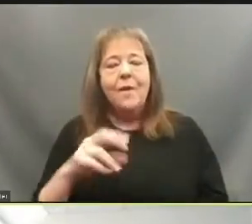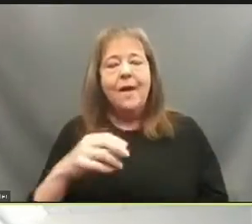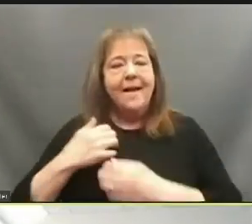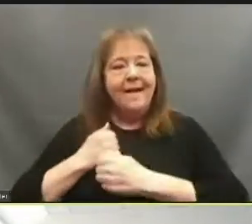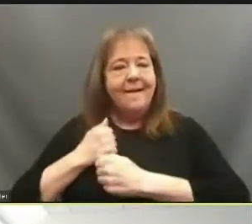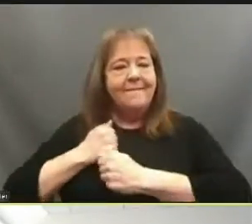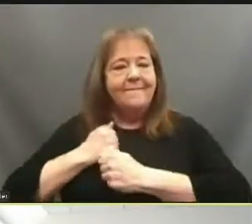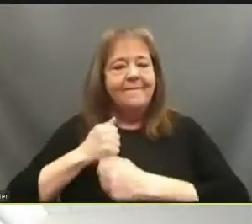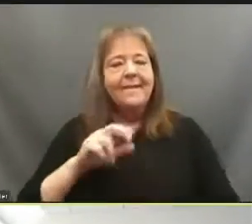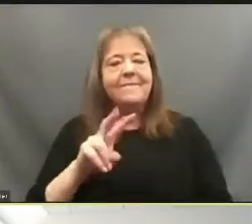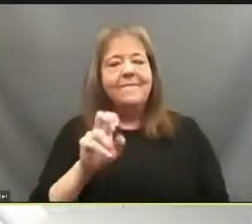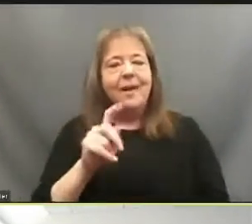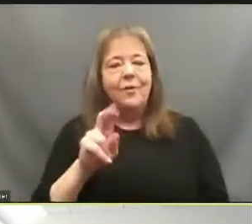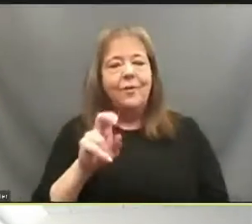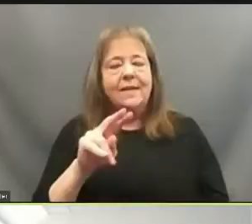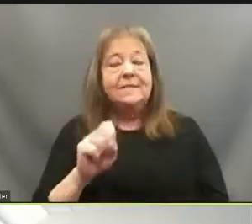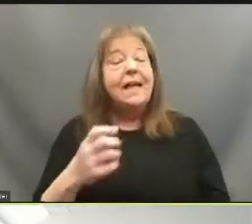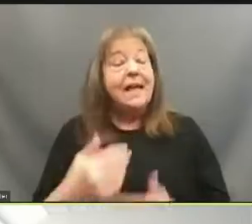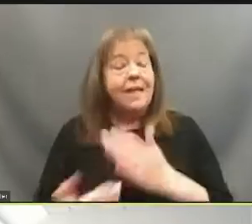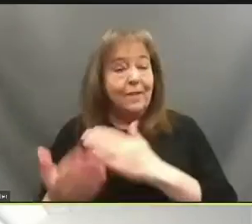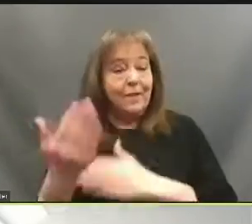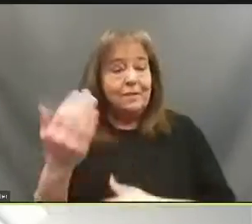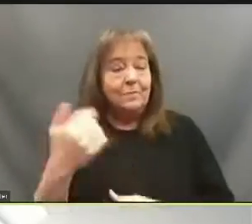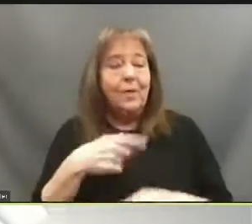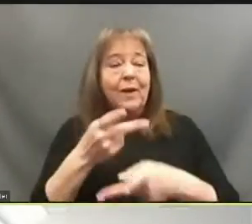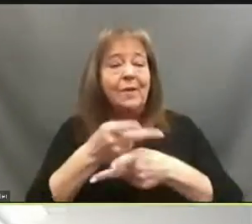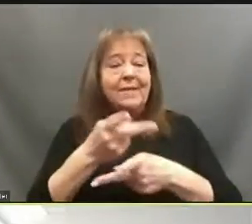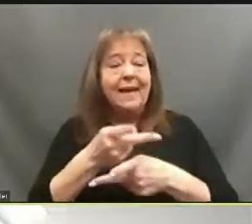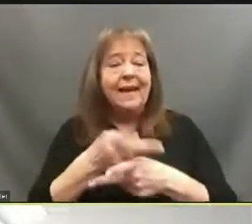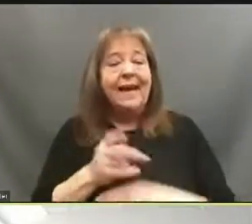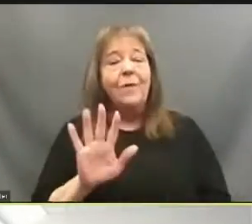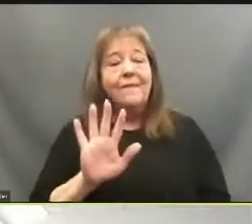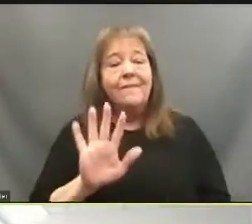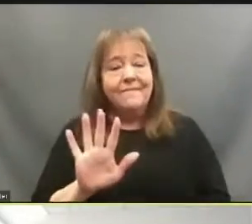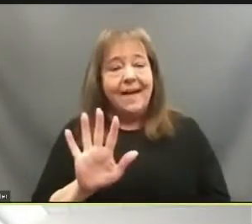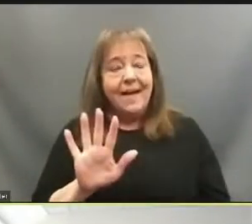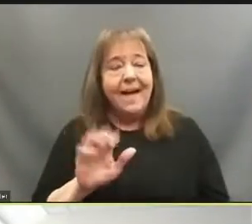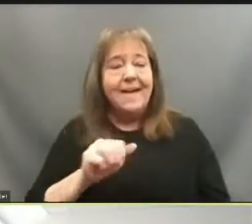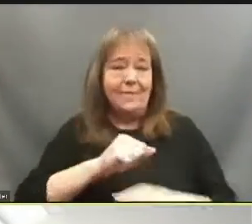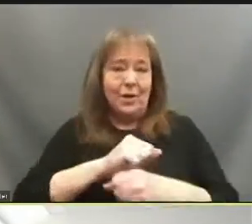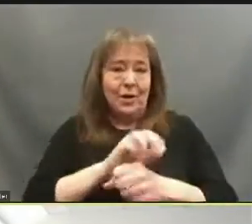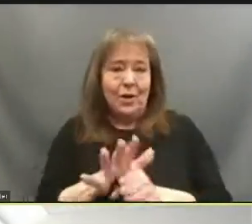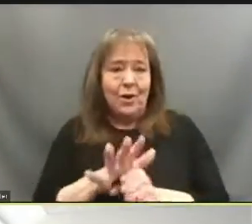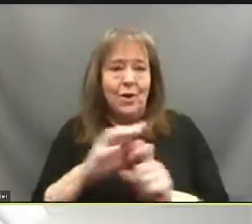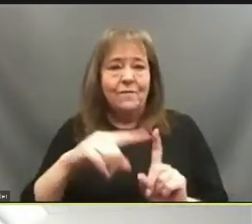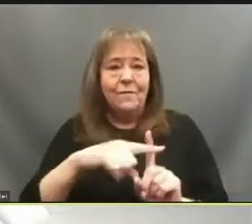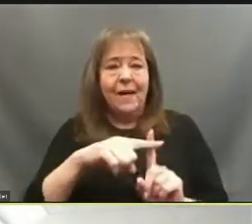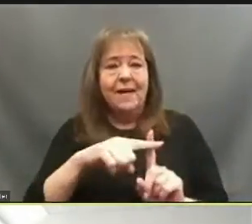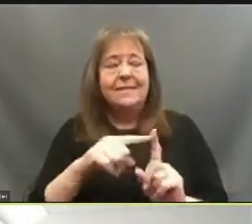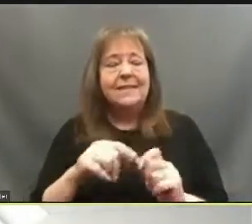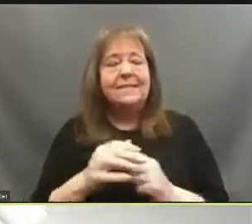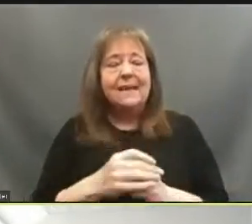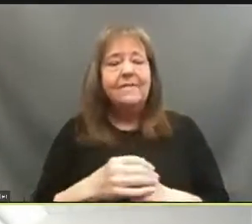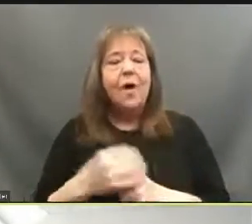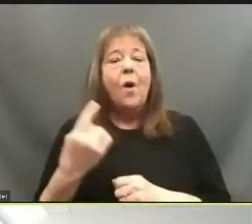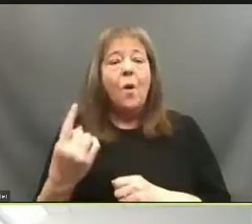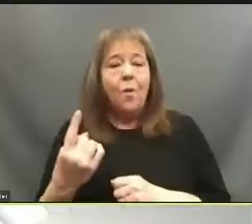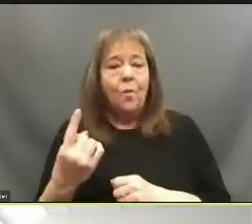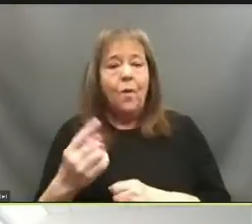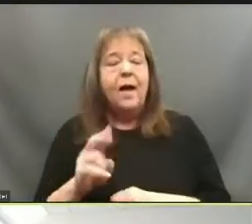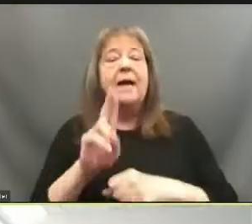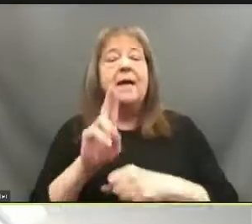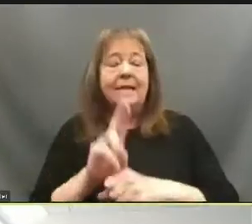morning, our healthcare system is currently caring for 5 COVID patients, of which 1 is currently on